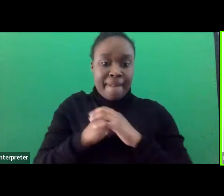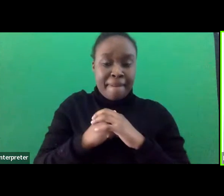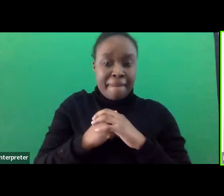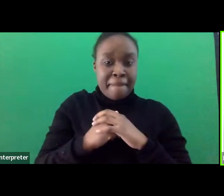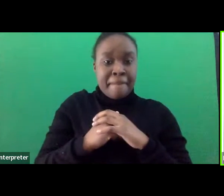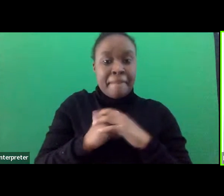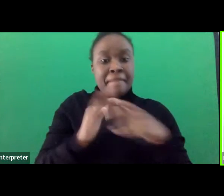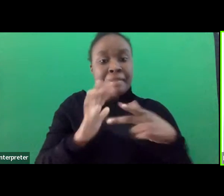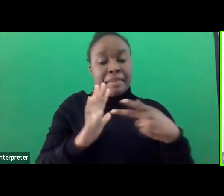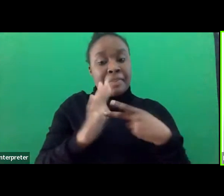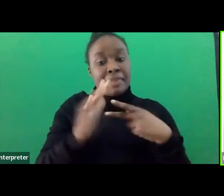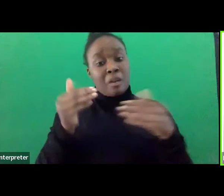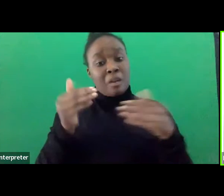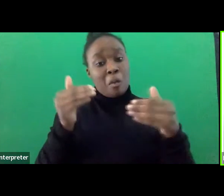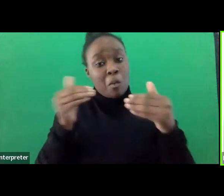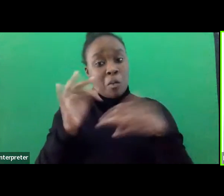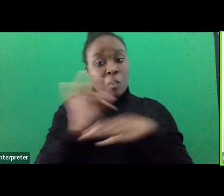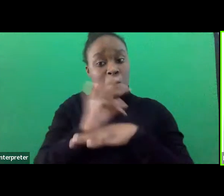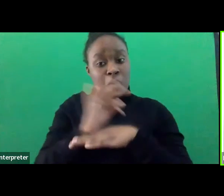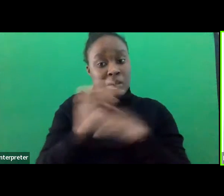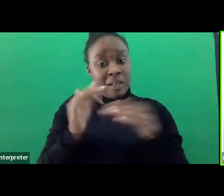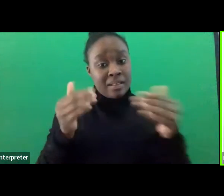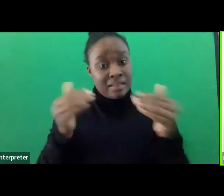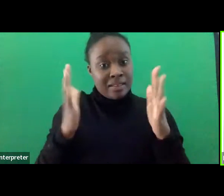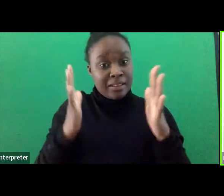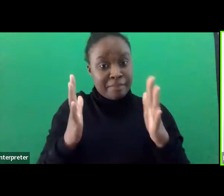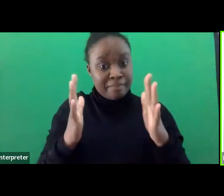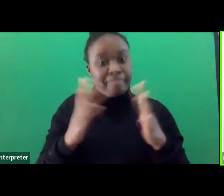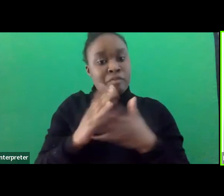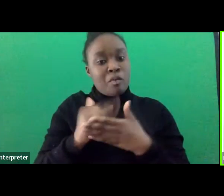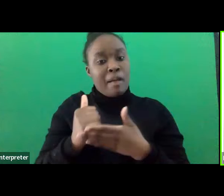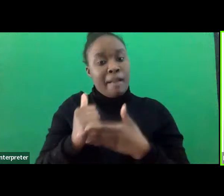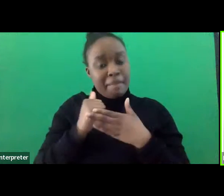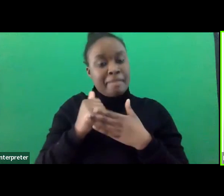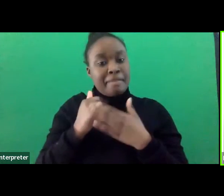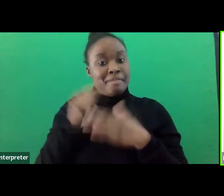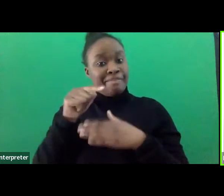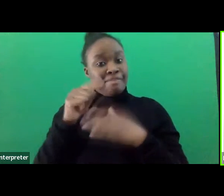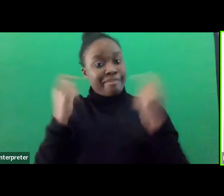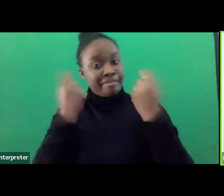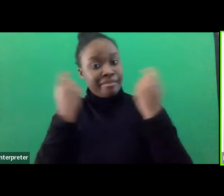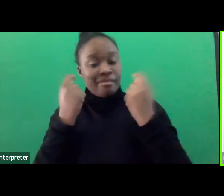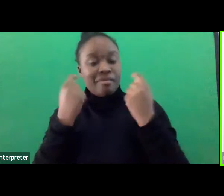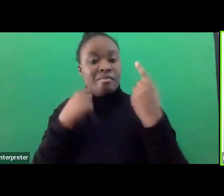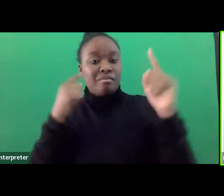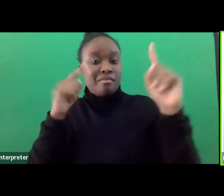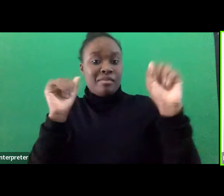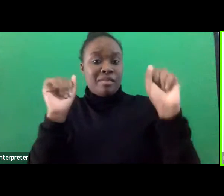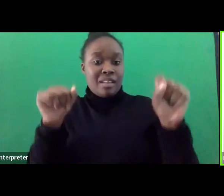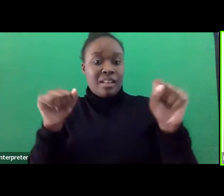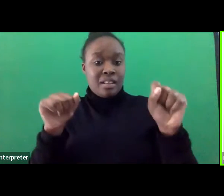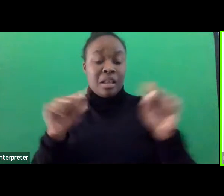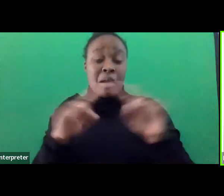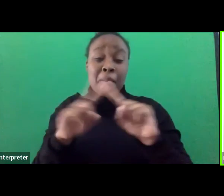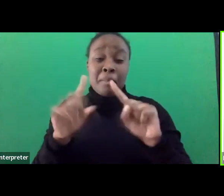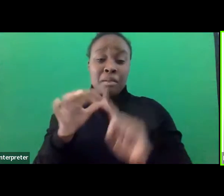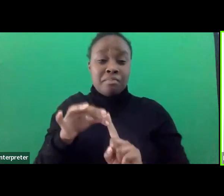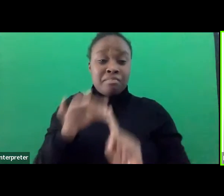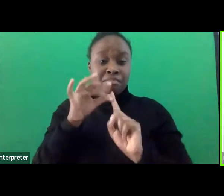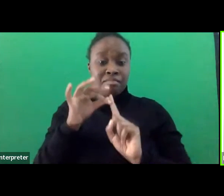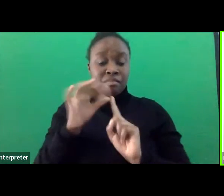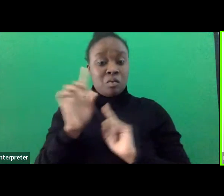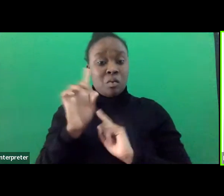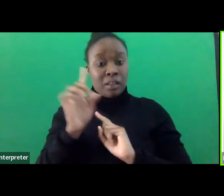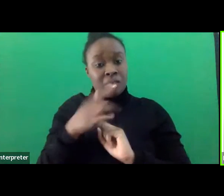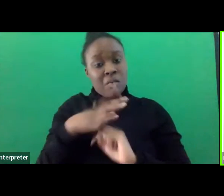will be a professional and successful event. More importantly, I thank each one of you for attending, and